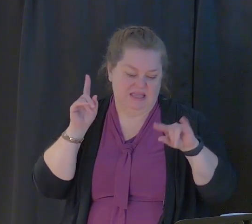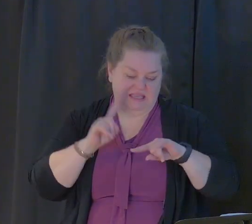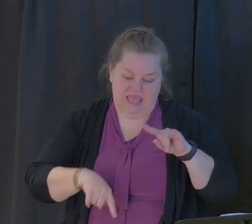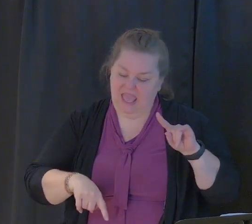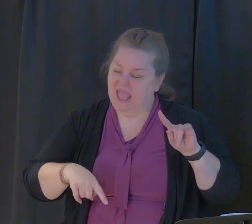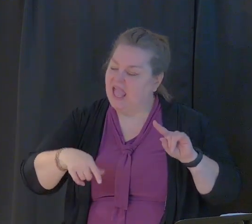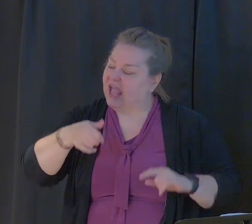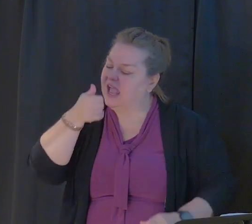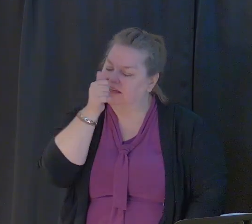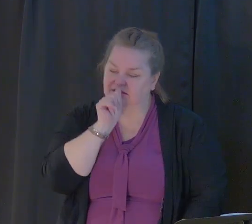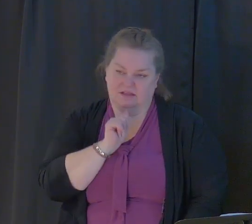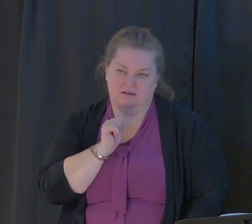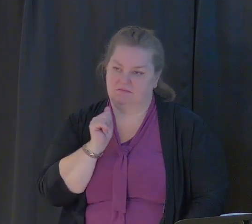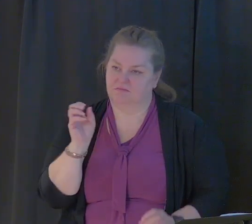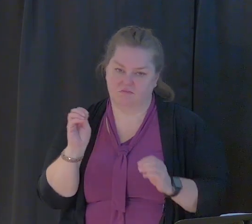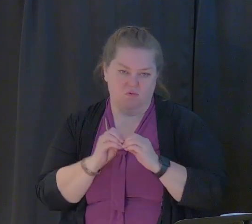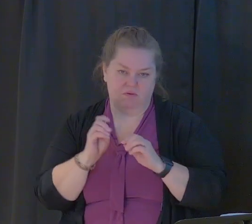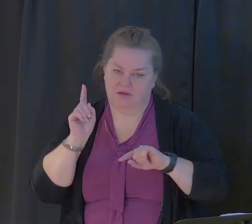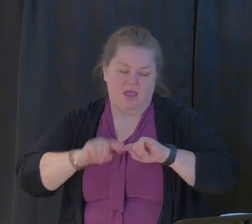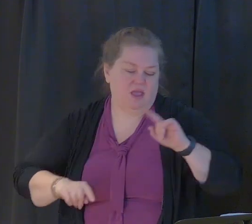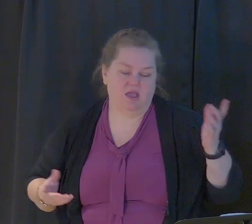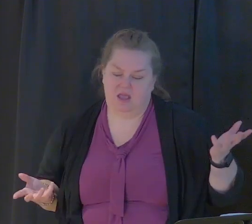it anymore.